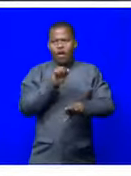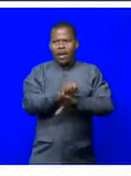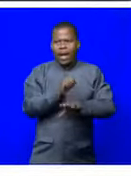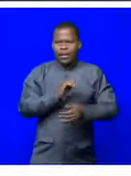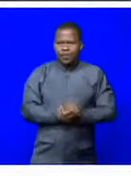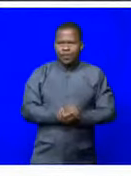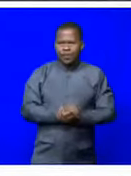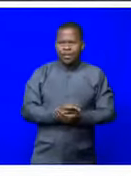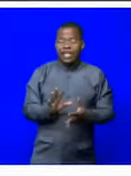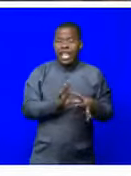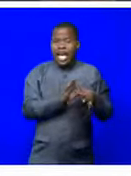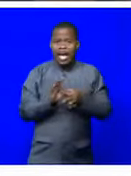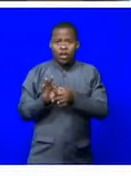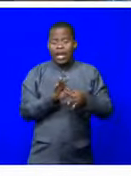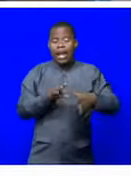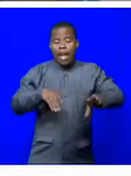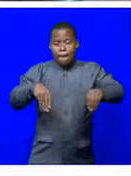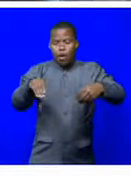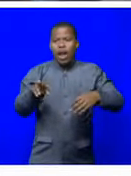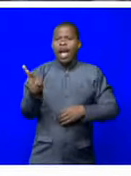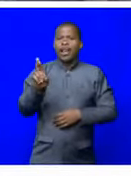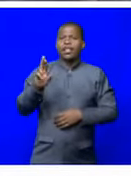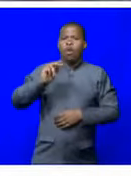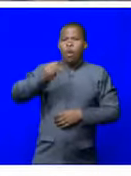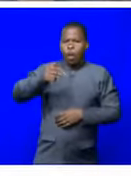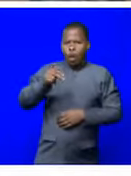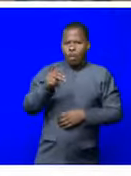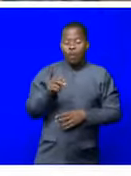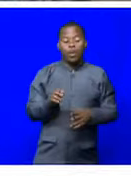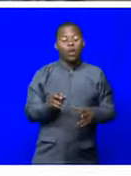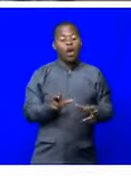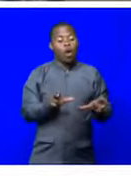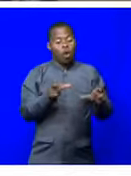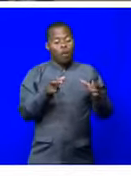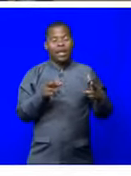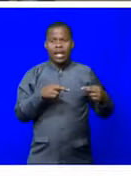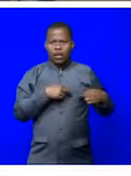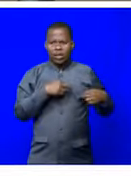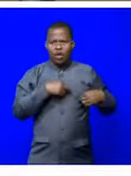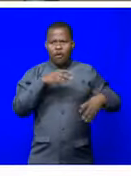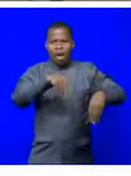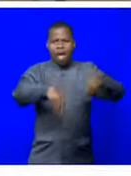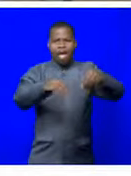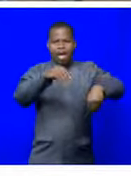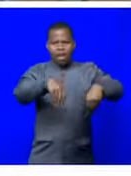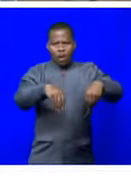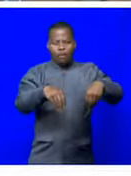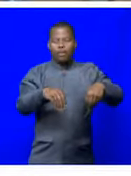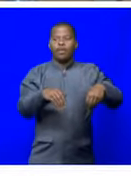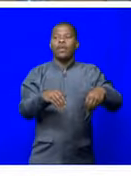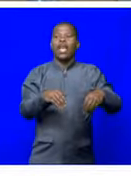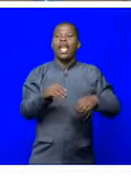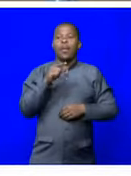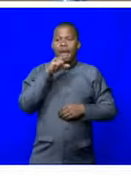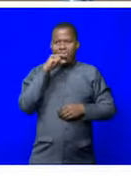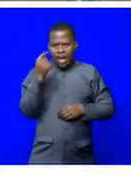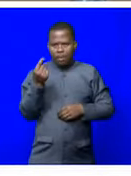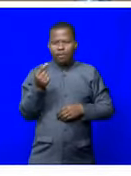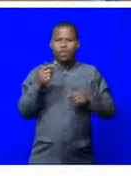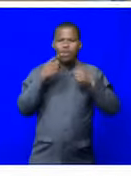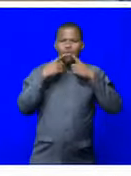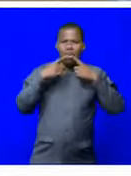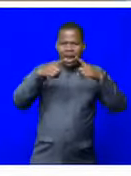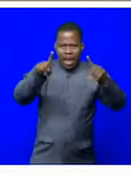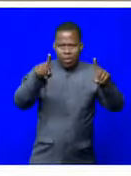Kusayiwe elikhethweni lenhlangano lengamele umdlalo webhola esifundeni sakahoho libandla lelibuka ukuqhutshwa kwelikhetho i-ethics committee seyikhokha emabito alabo